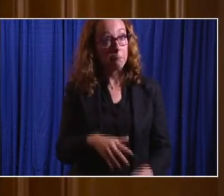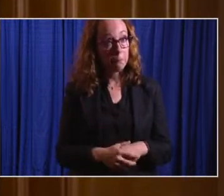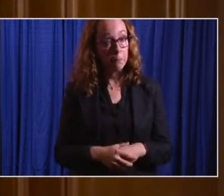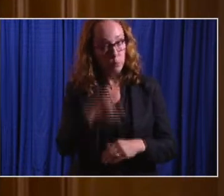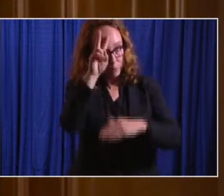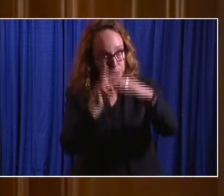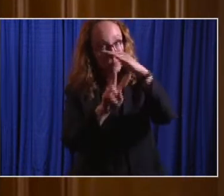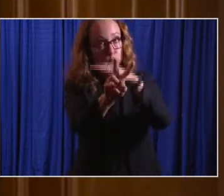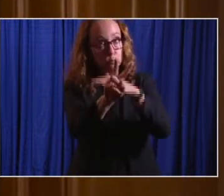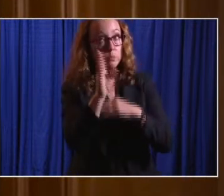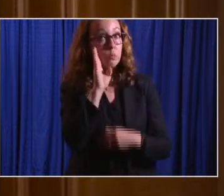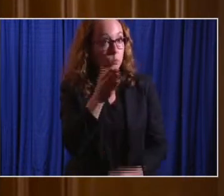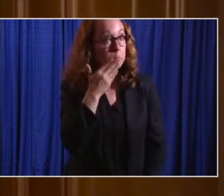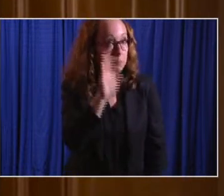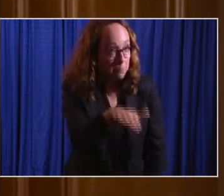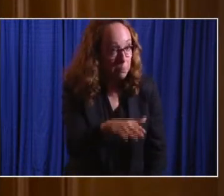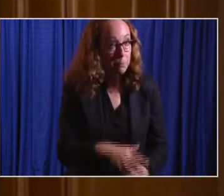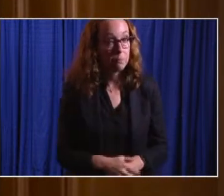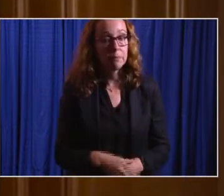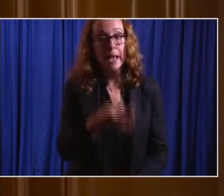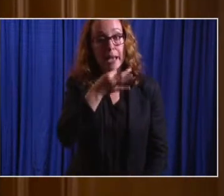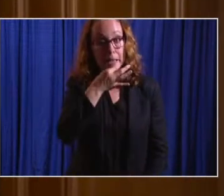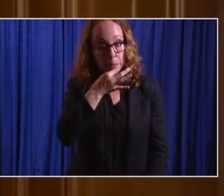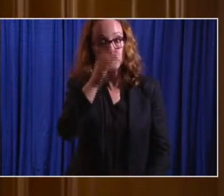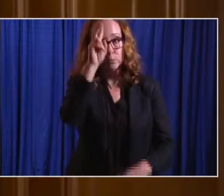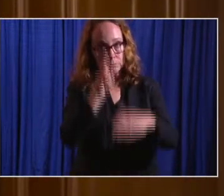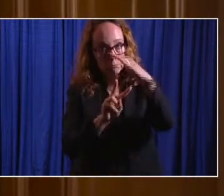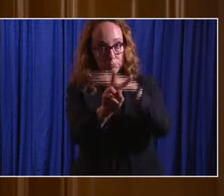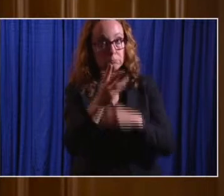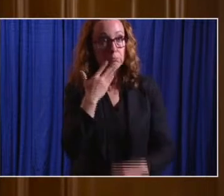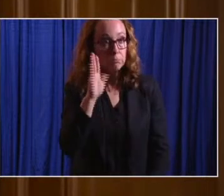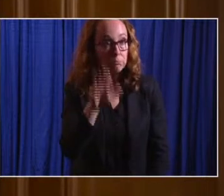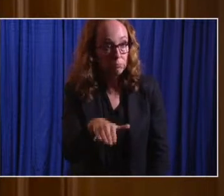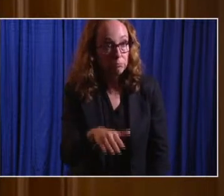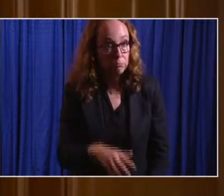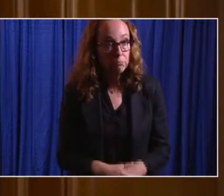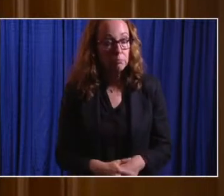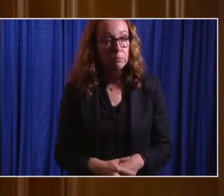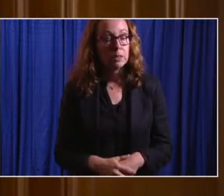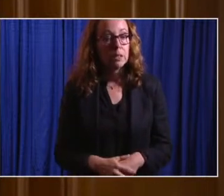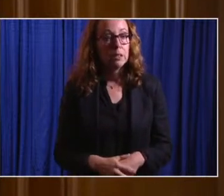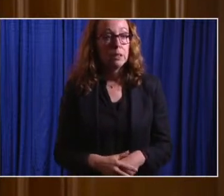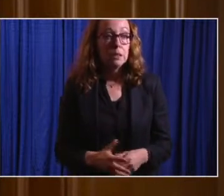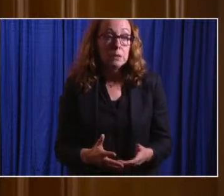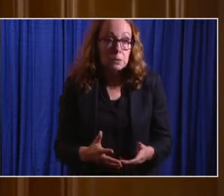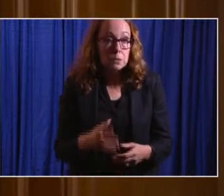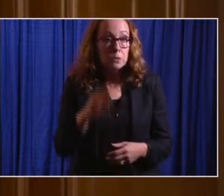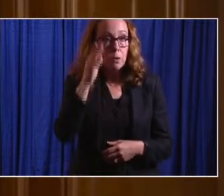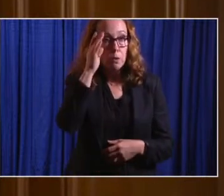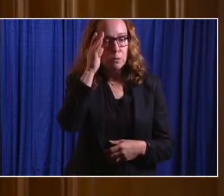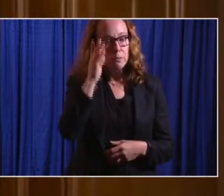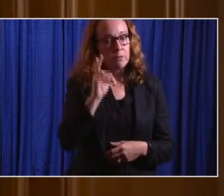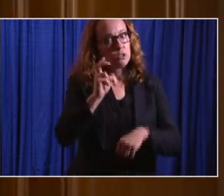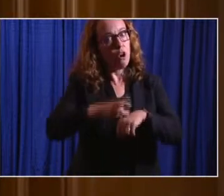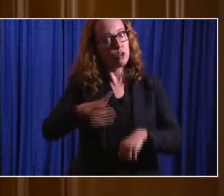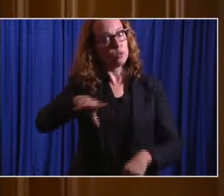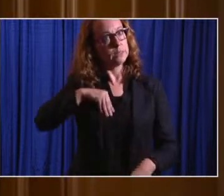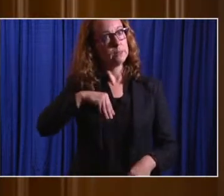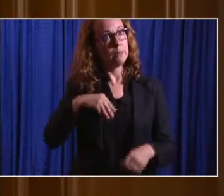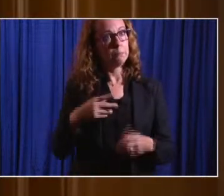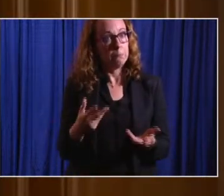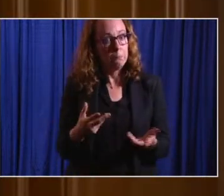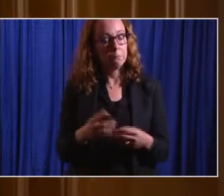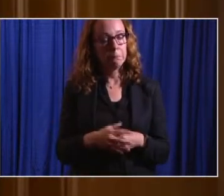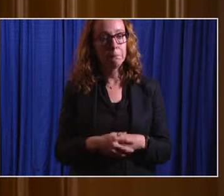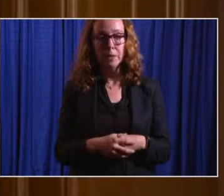were telling us it could be bad. And, I think it's always hard for that to sink in when none of us have had this life